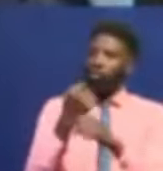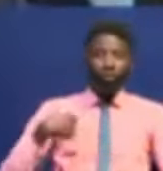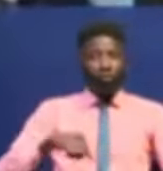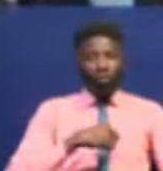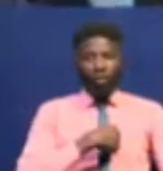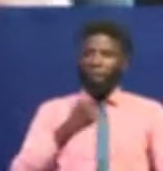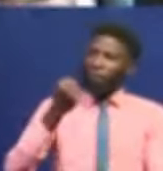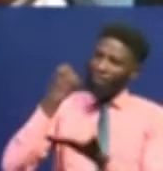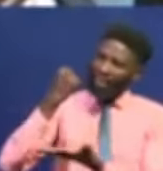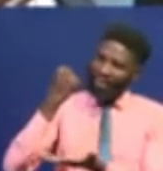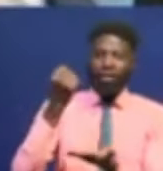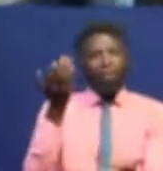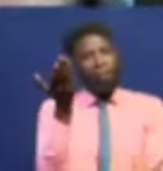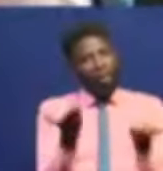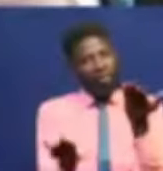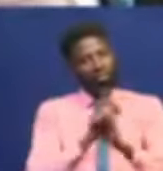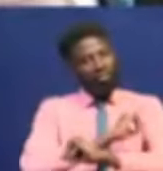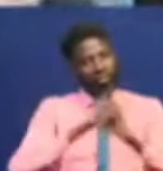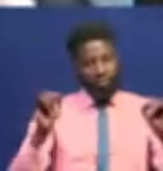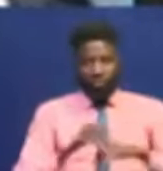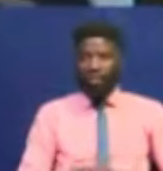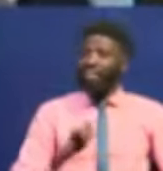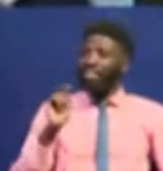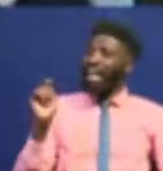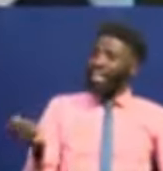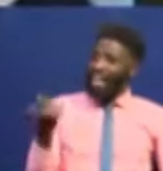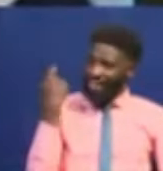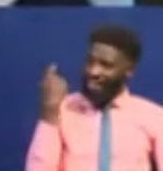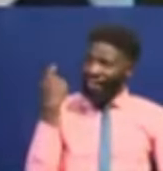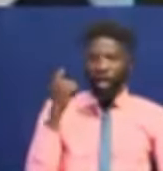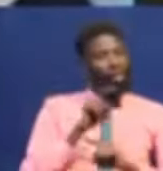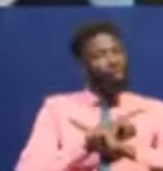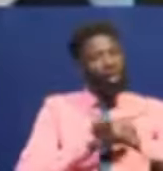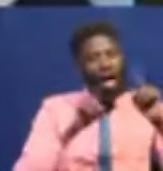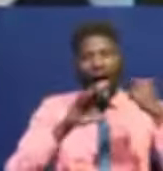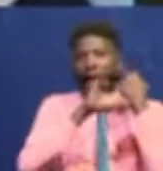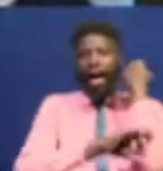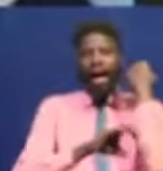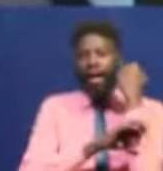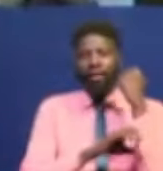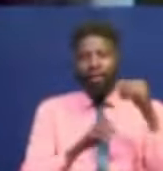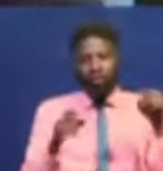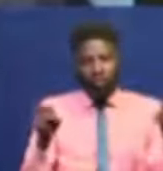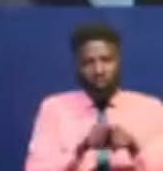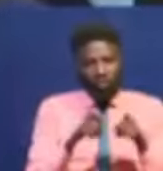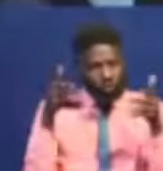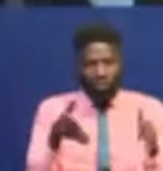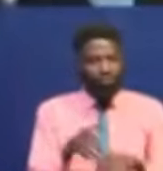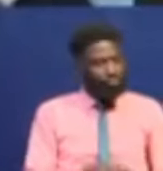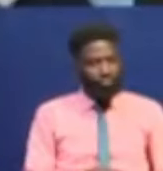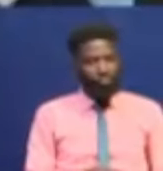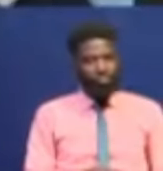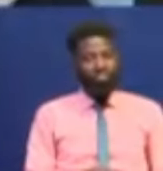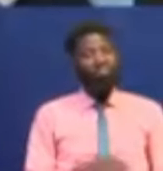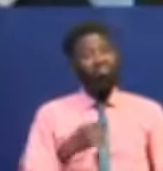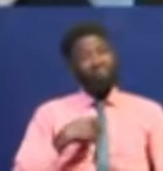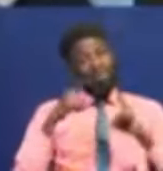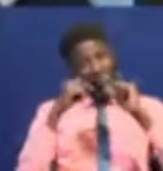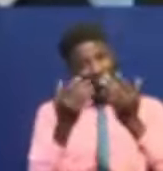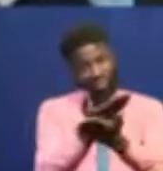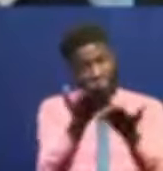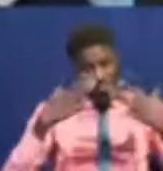budget where Kenya is not the country where we are today. Let me tell you, gentlemen, and I want to